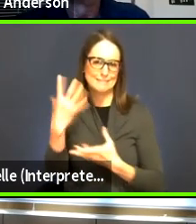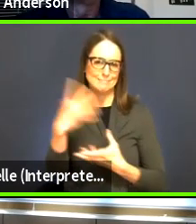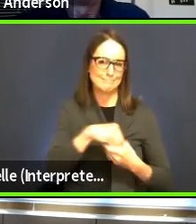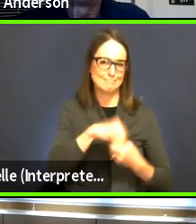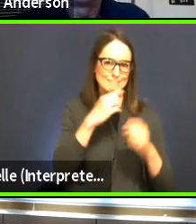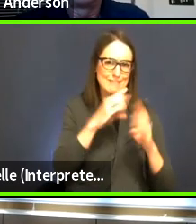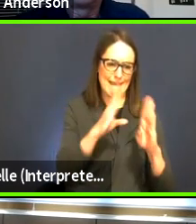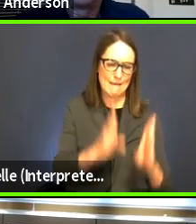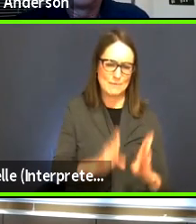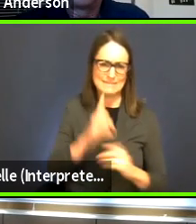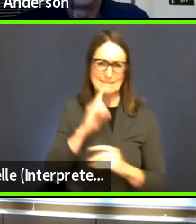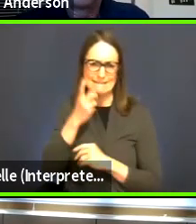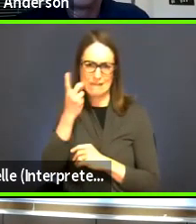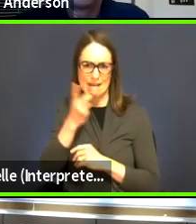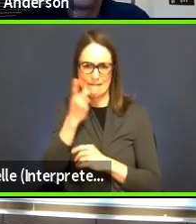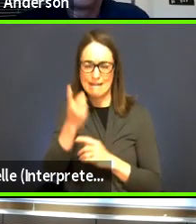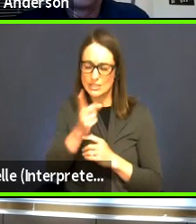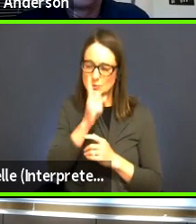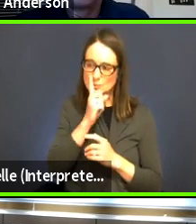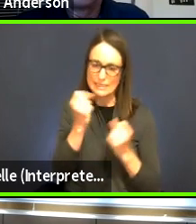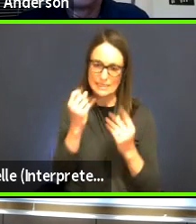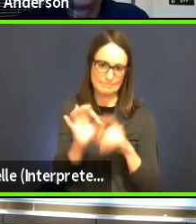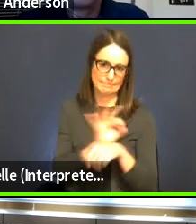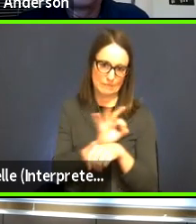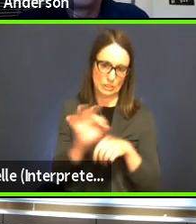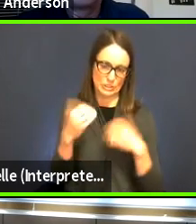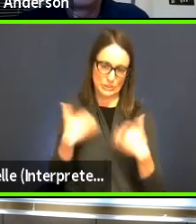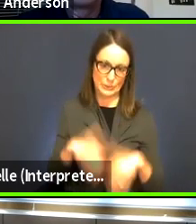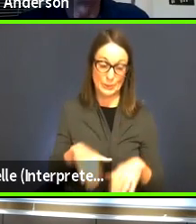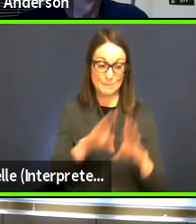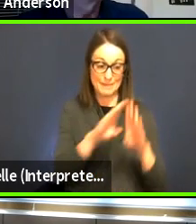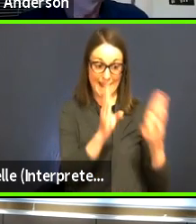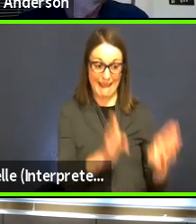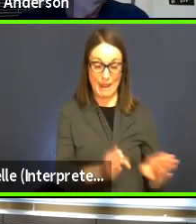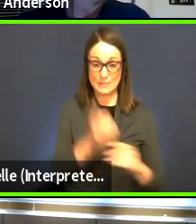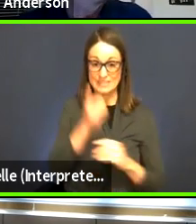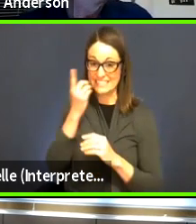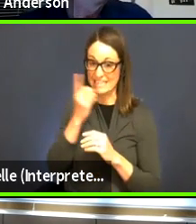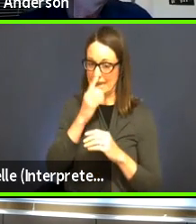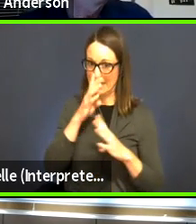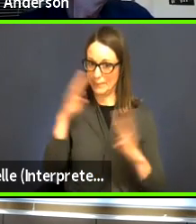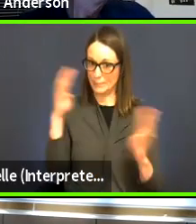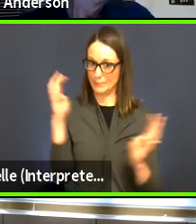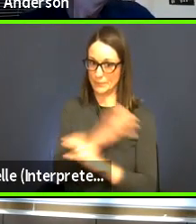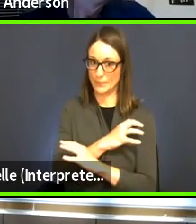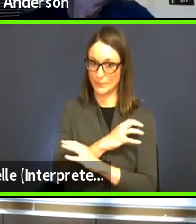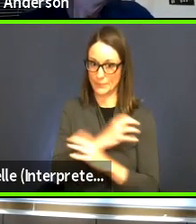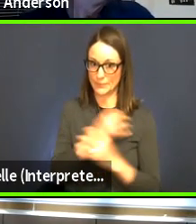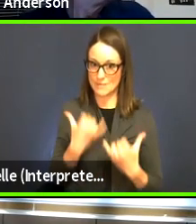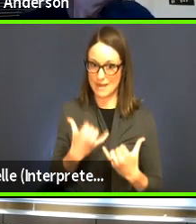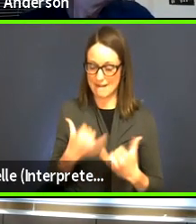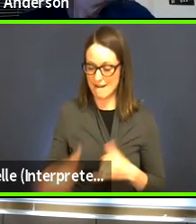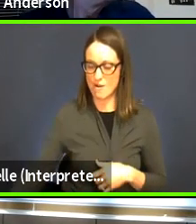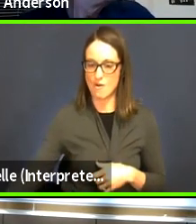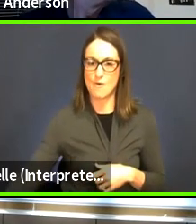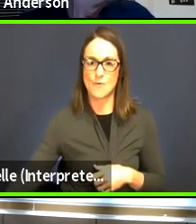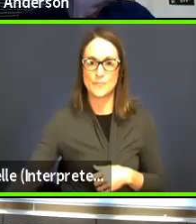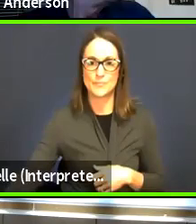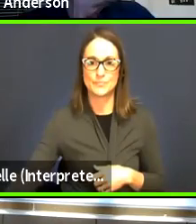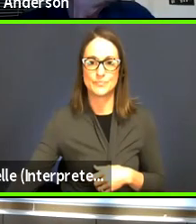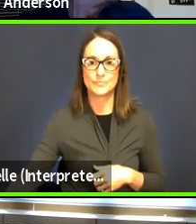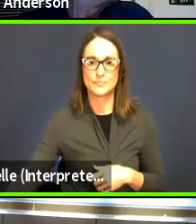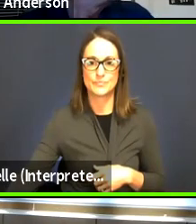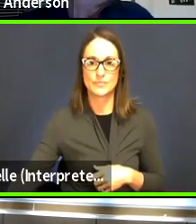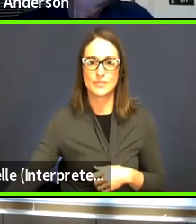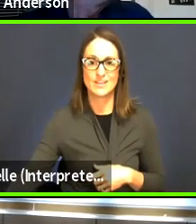all of our functions, but probably housing and dining is the most complex right now. And the staffs are doing